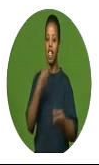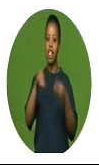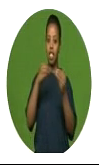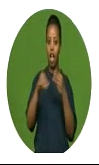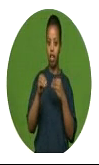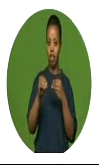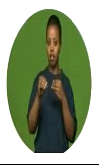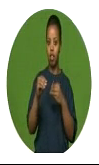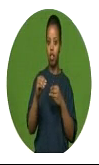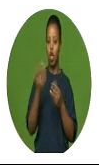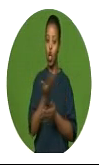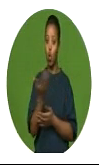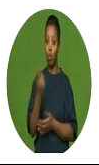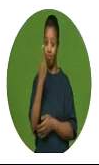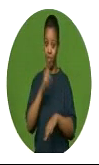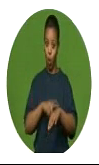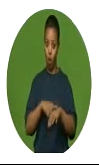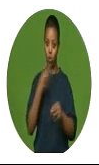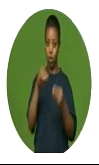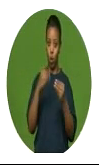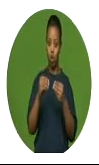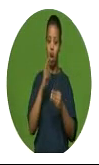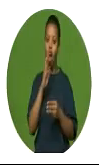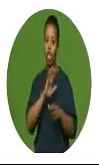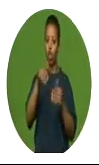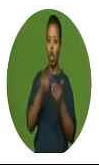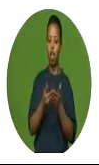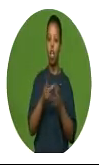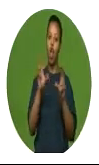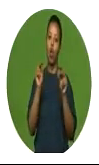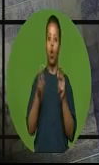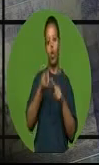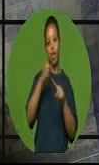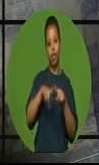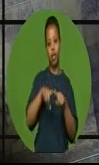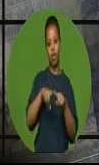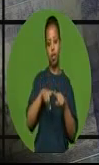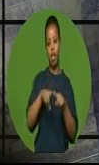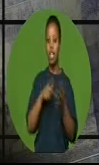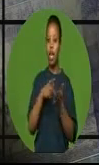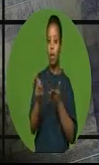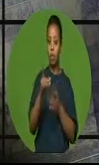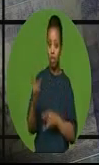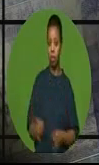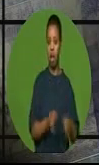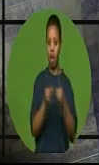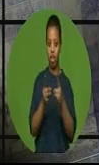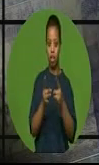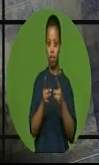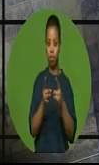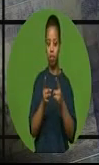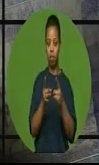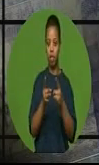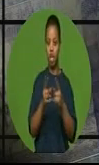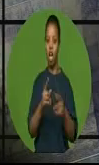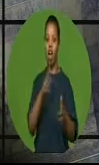Sales. Goods once sold are generally not returned. The payment mechanism